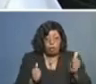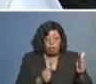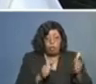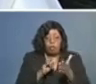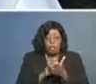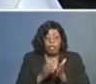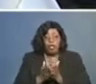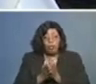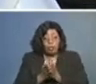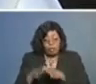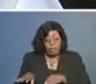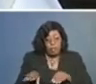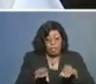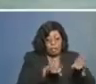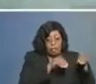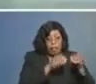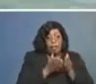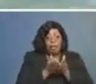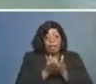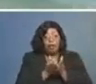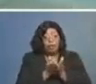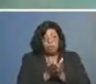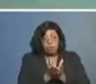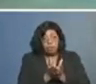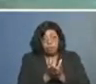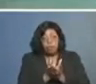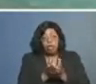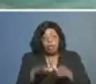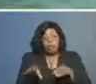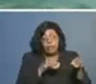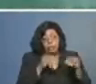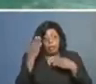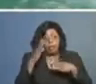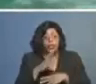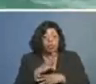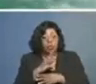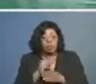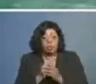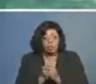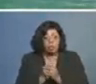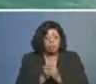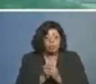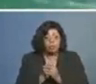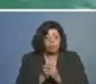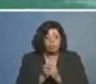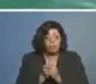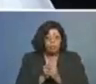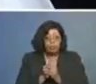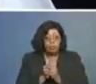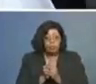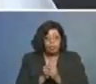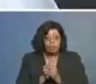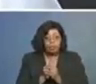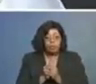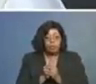left the Bahamas completely. The Defense Force has also identified a recurring trend among these Dominican poachers. We're now seeking